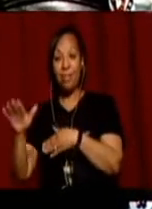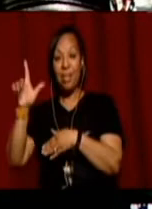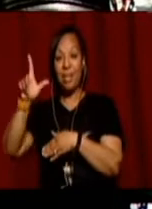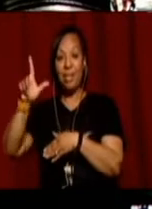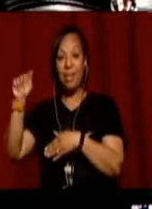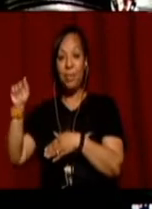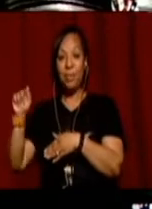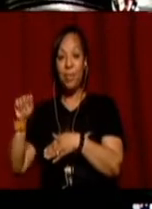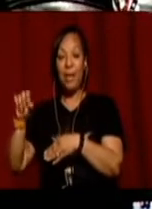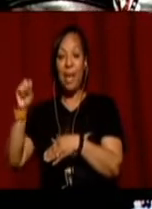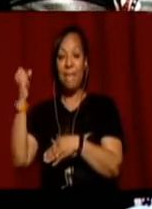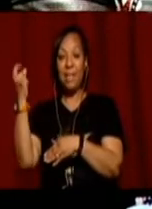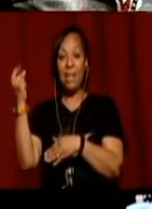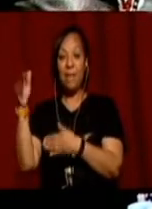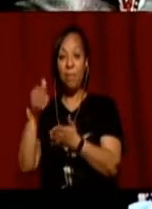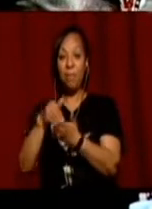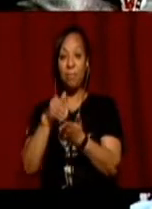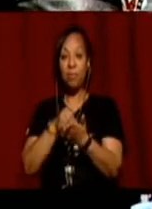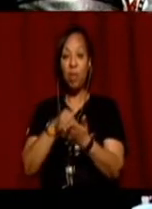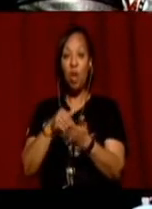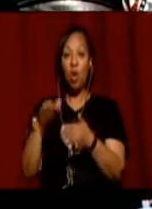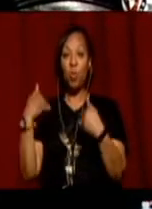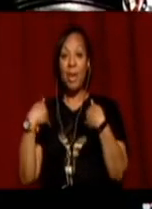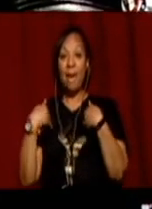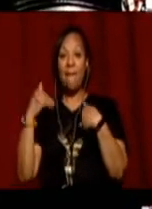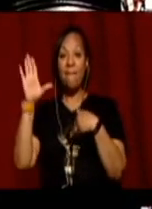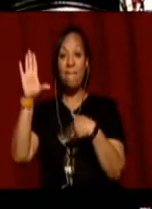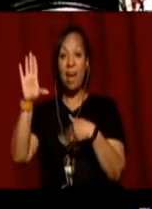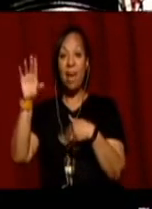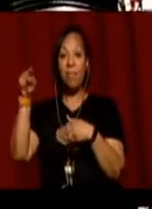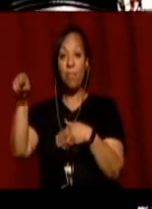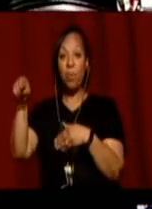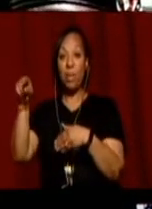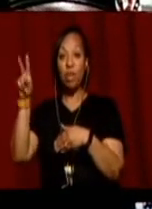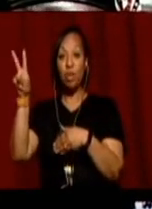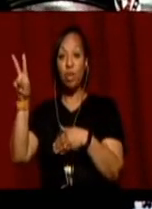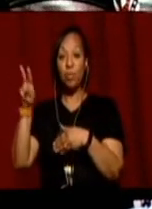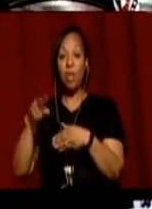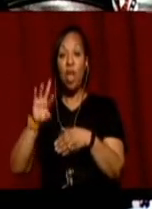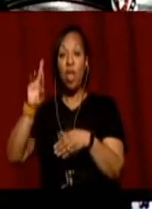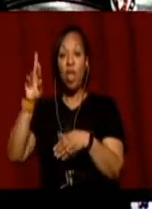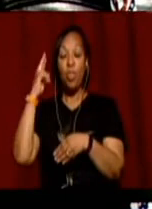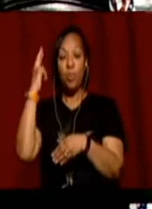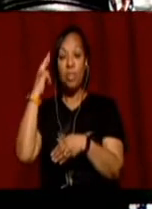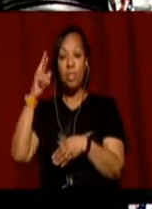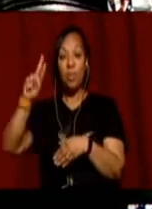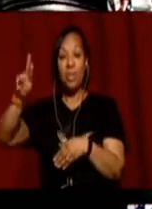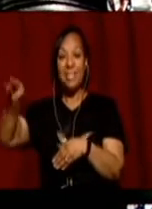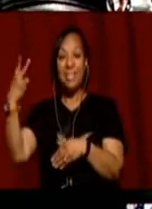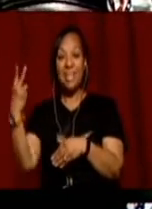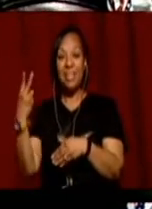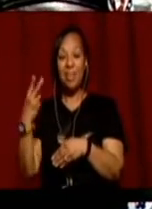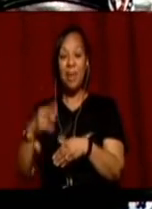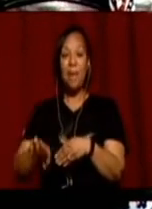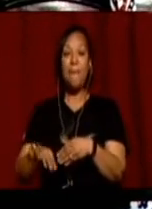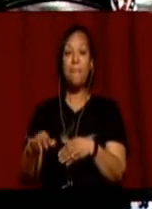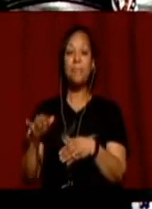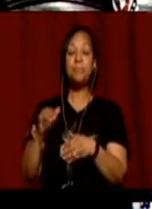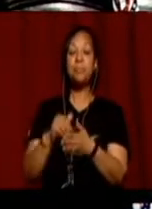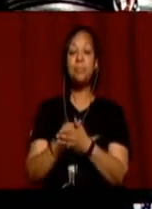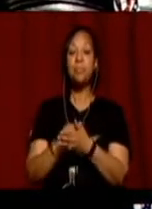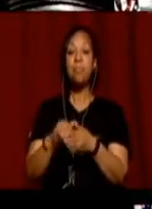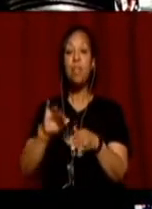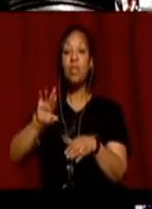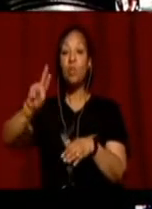11 million people. We have 5.2. The reason we're second is that every borough in New York is a separate county.